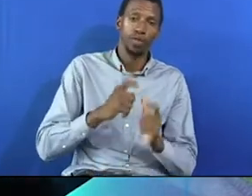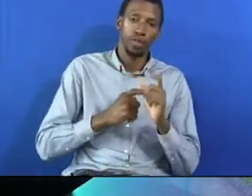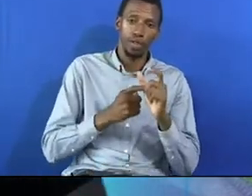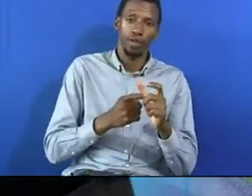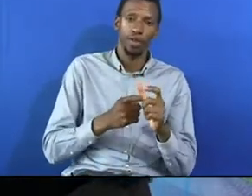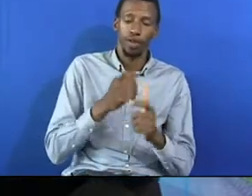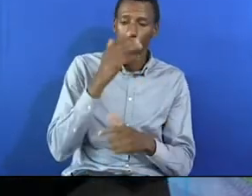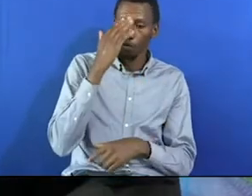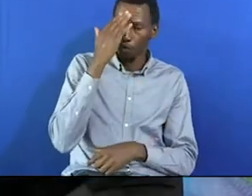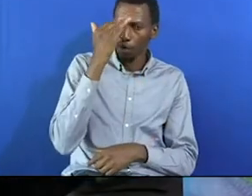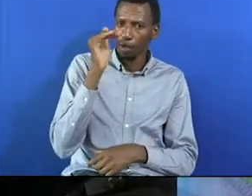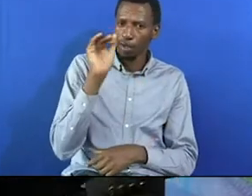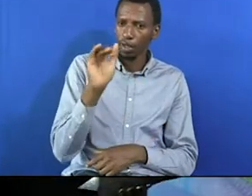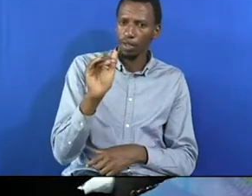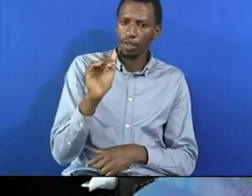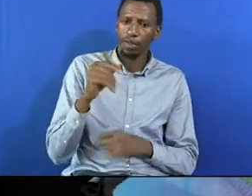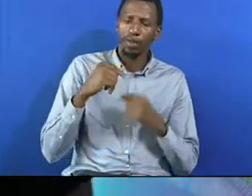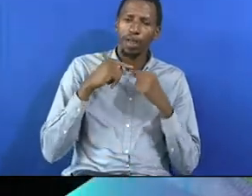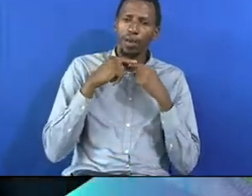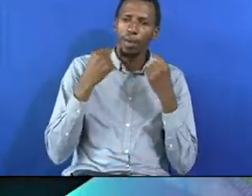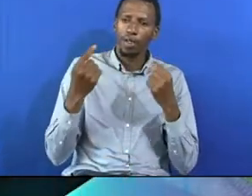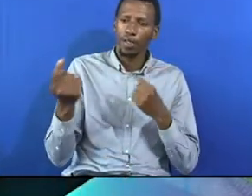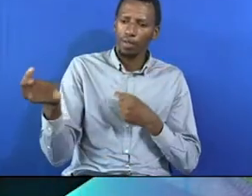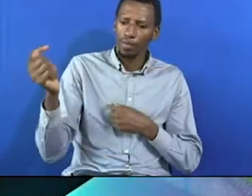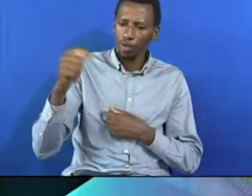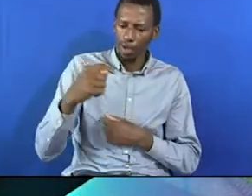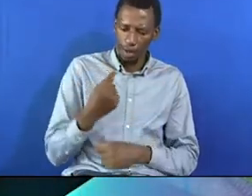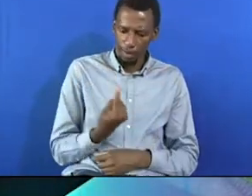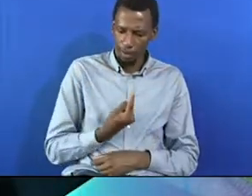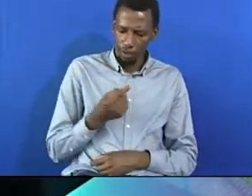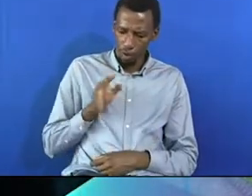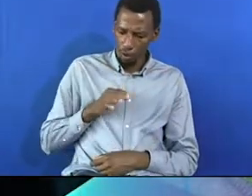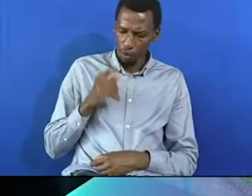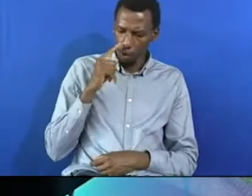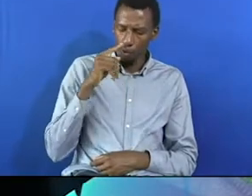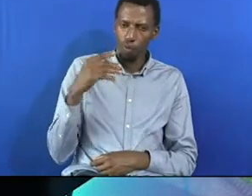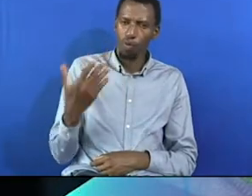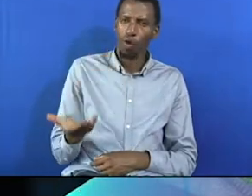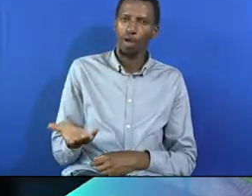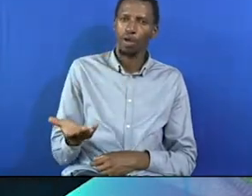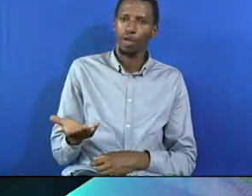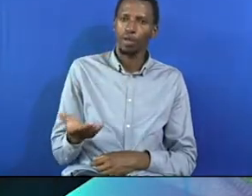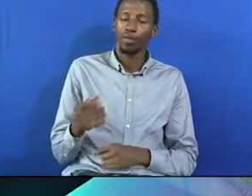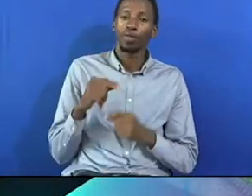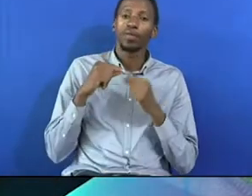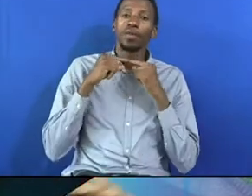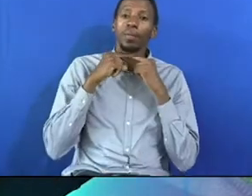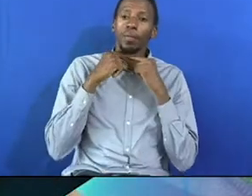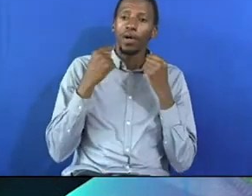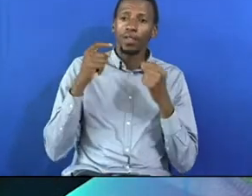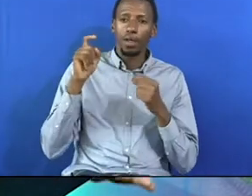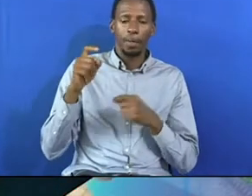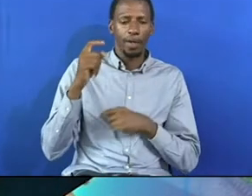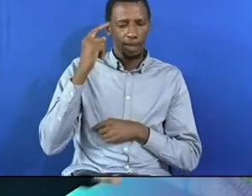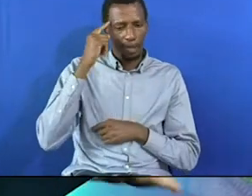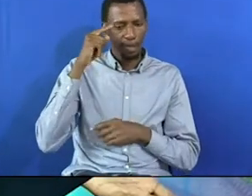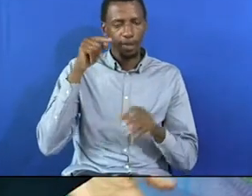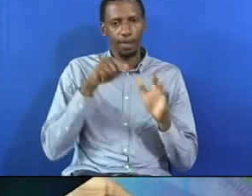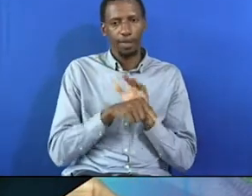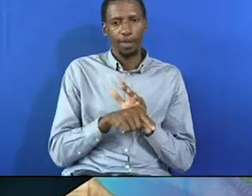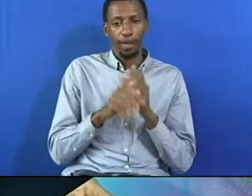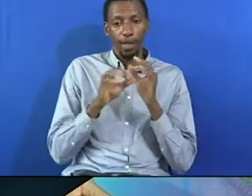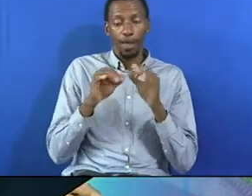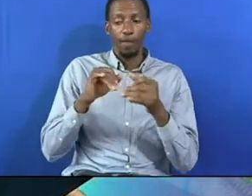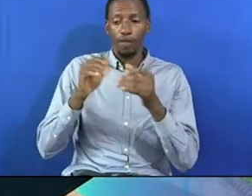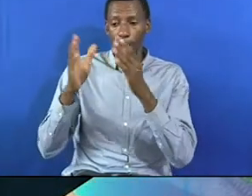Because you see, how can a pastor just come to a single lady's home? So the pastor has to think a lot. If he was going to a married person's home, that's a